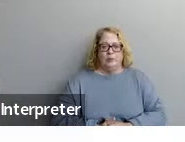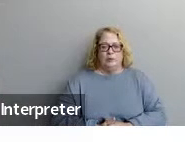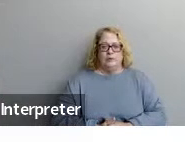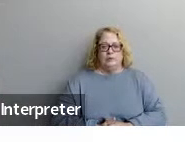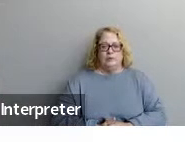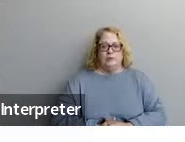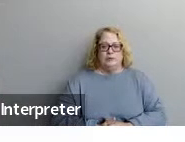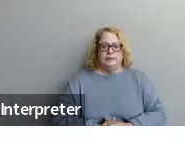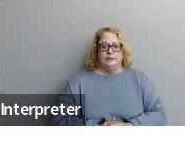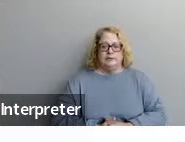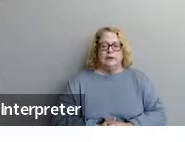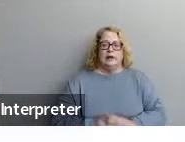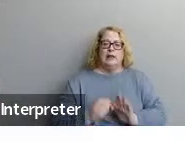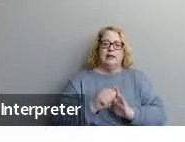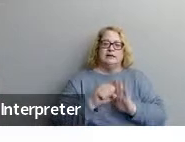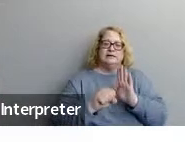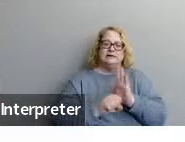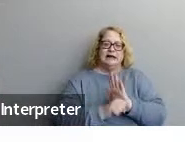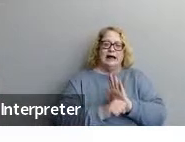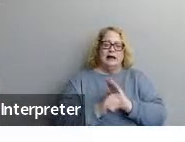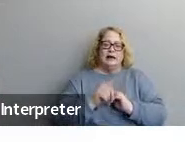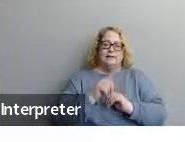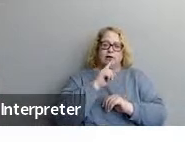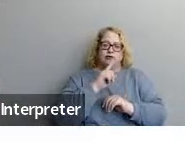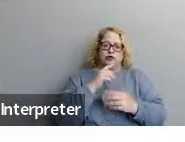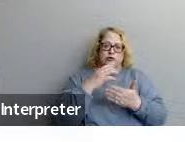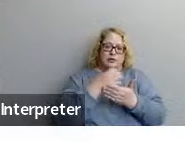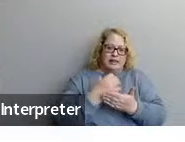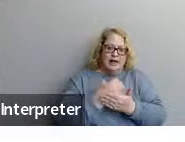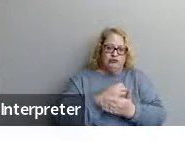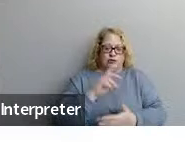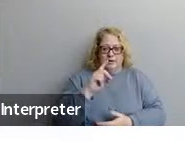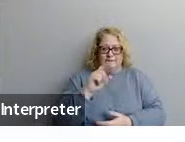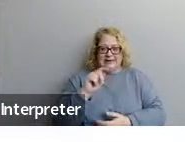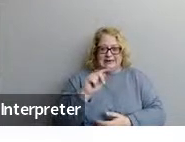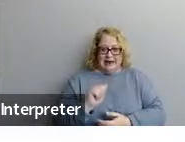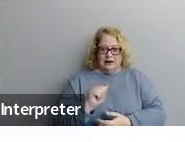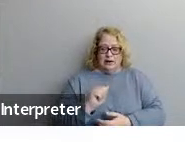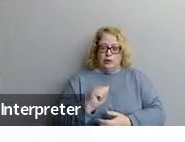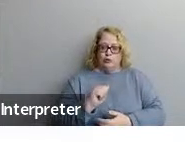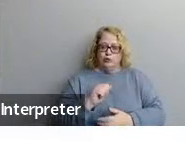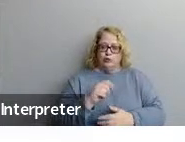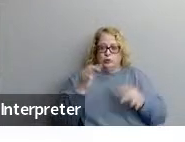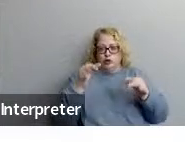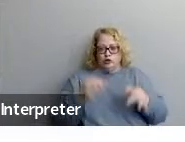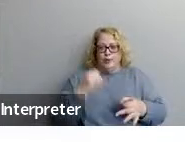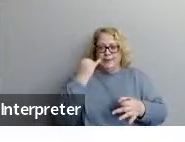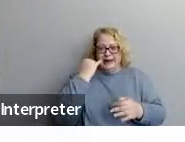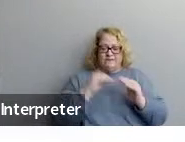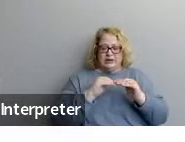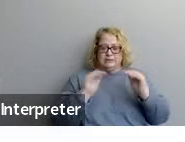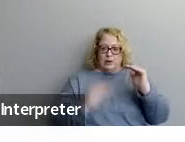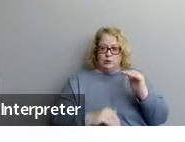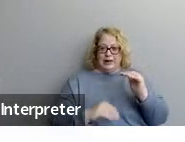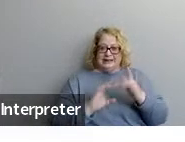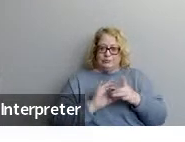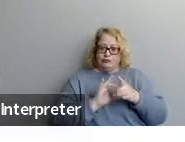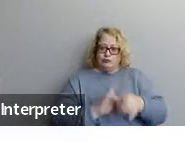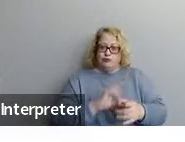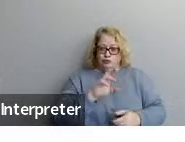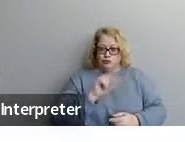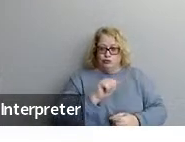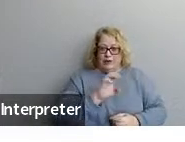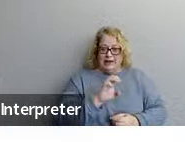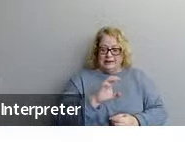The state ensures the collection and examination of data to determine if significant disproportionality is based on race